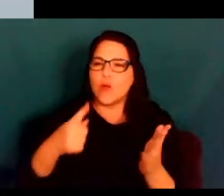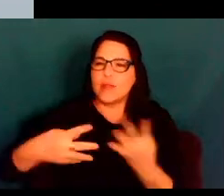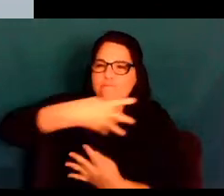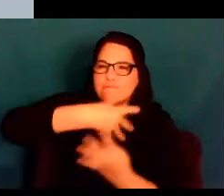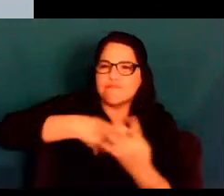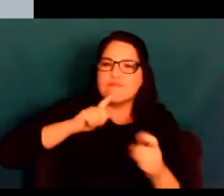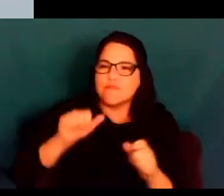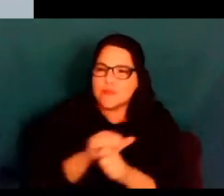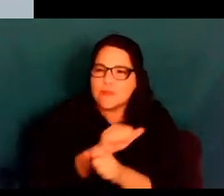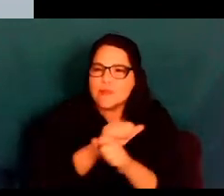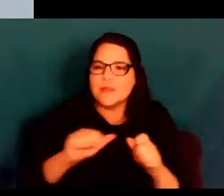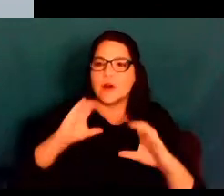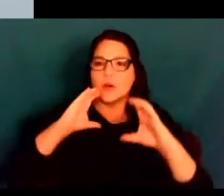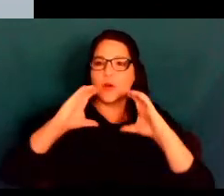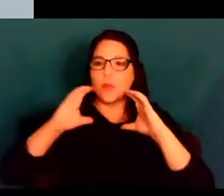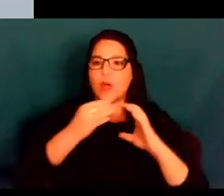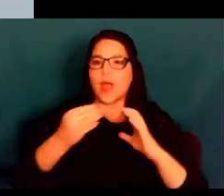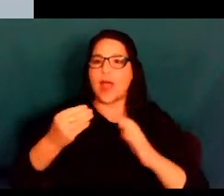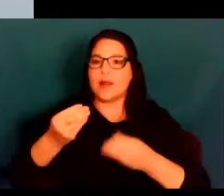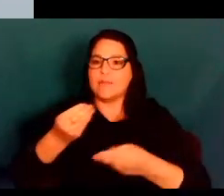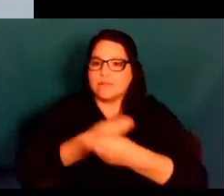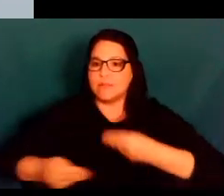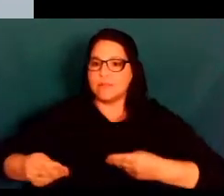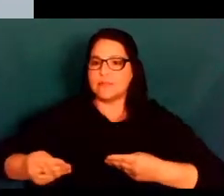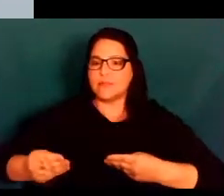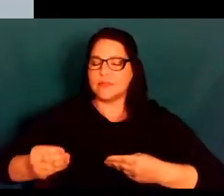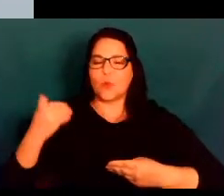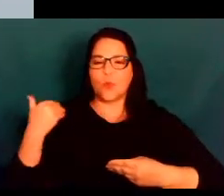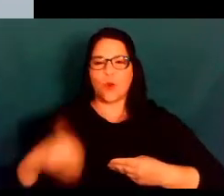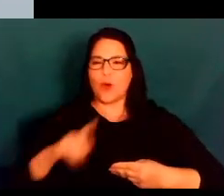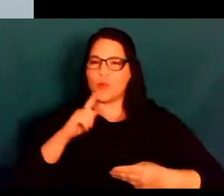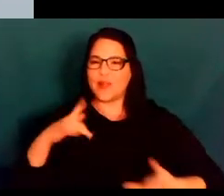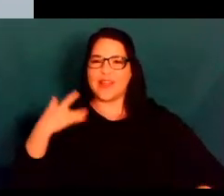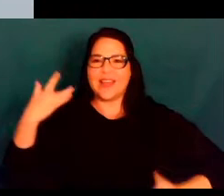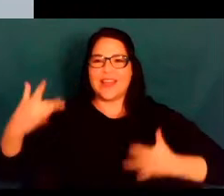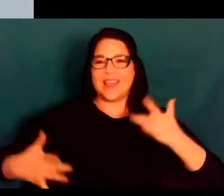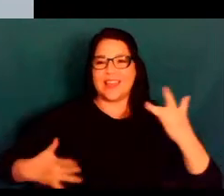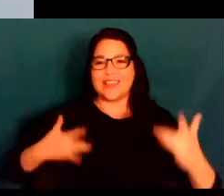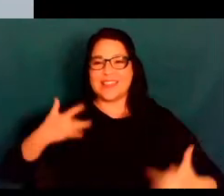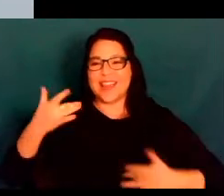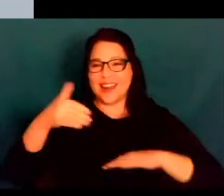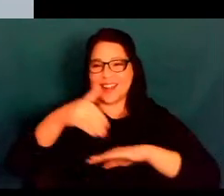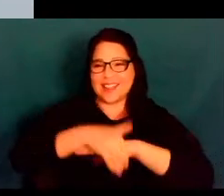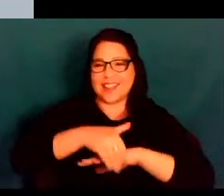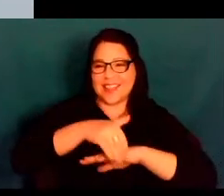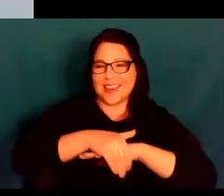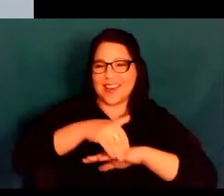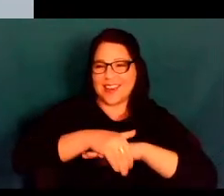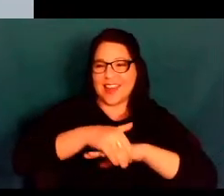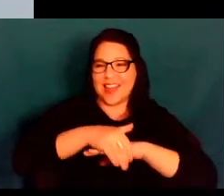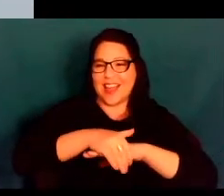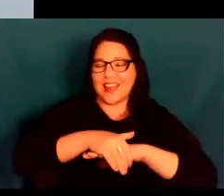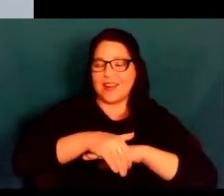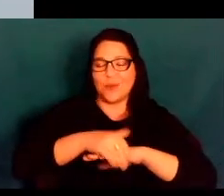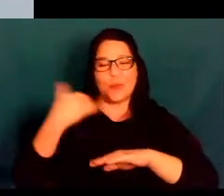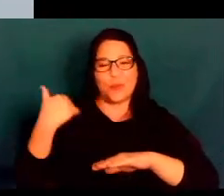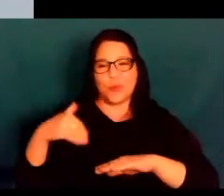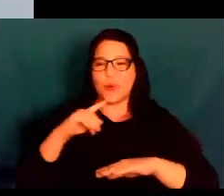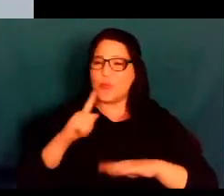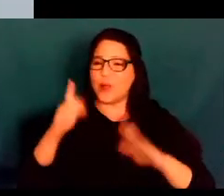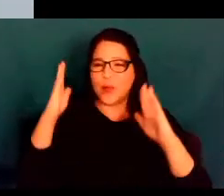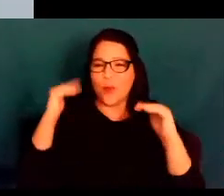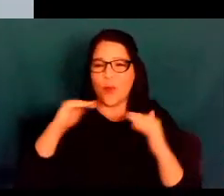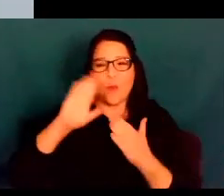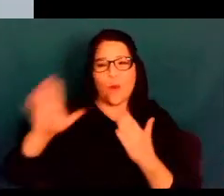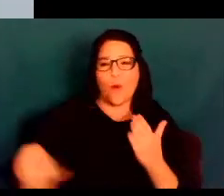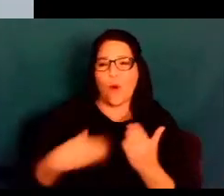interaction, communication, and exchange. And we are beyond thrilled to bring you this evening's program. I sincerely hope that